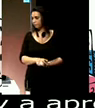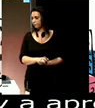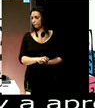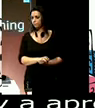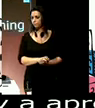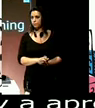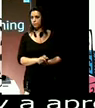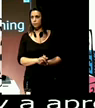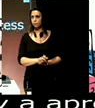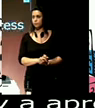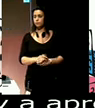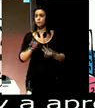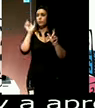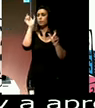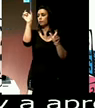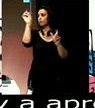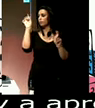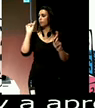to let us know.